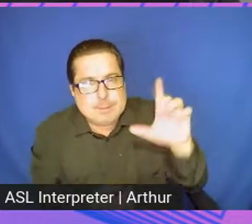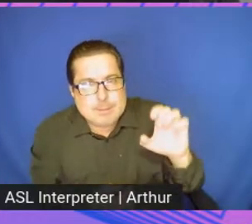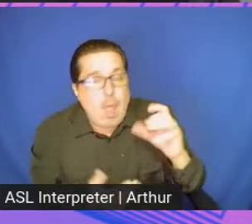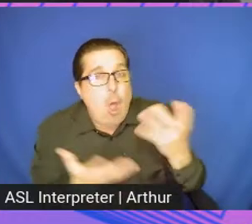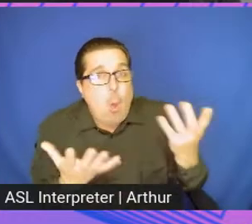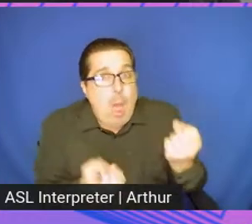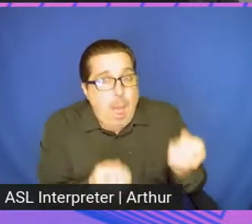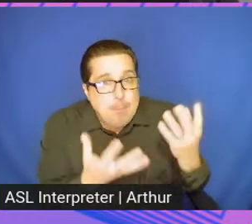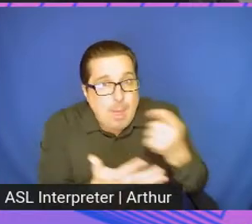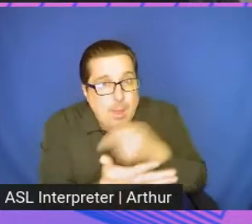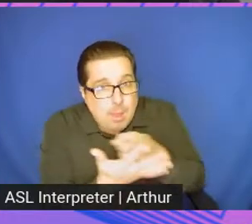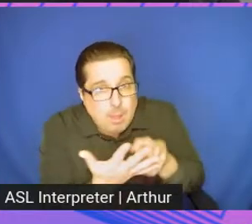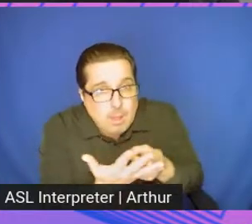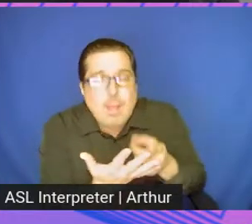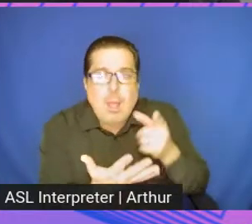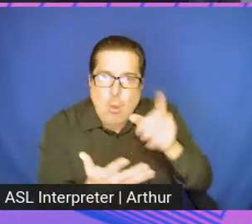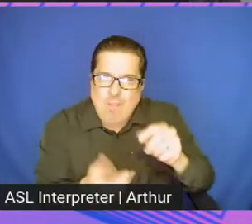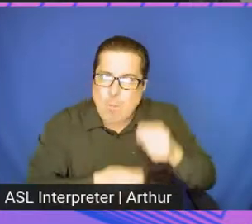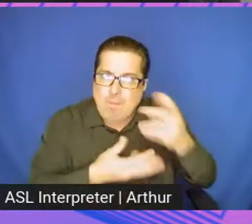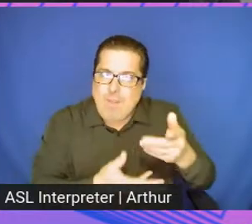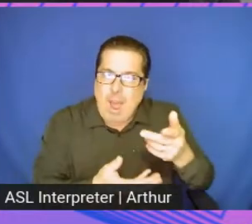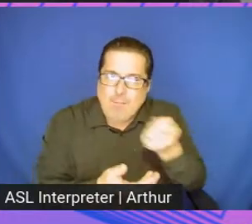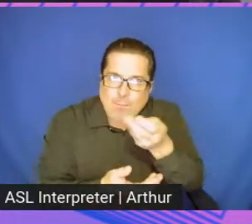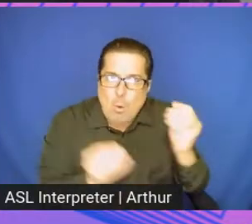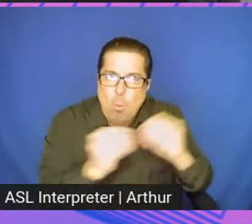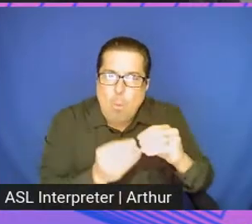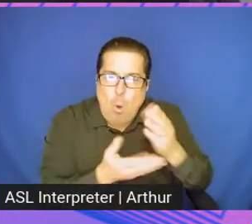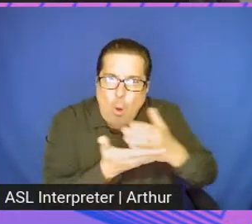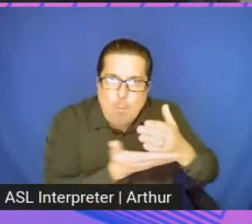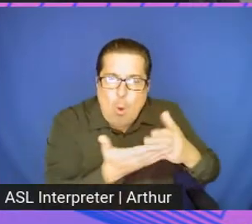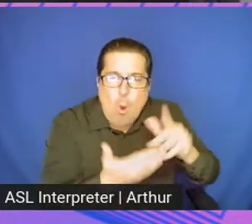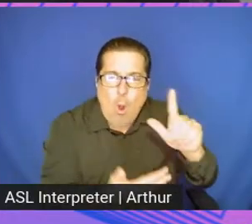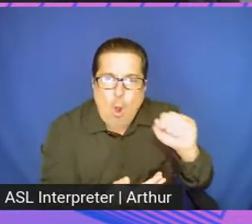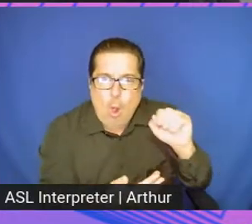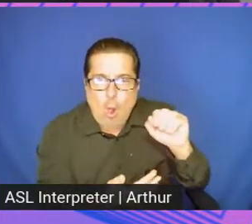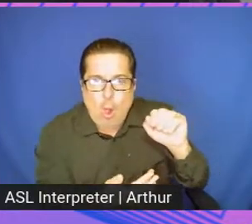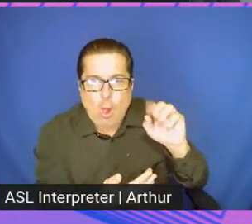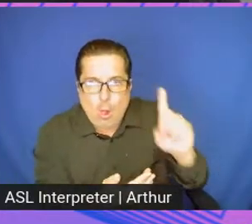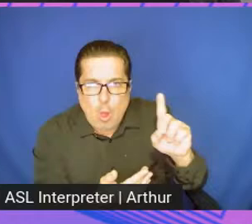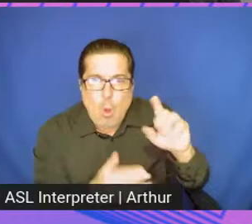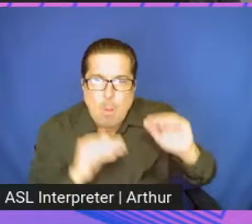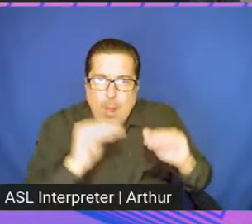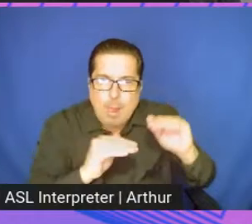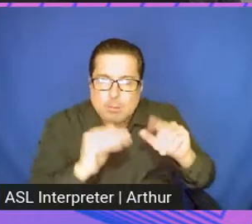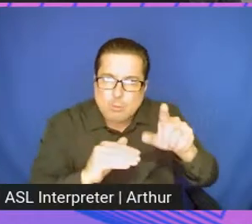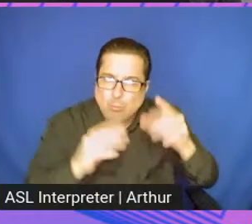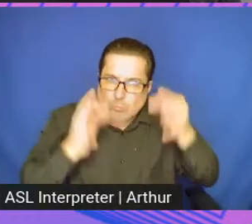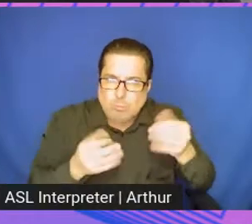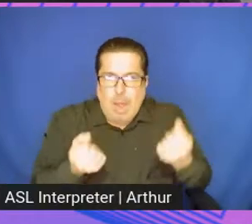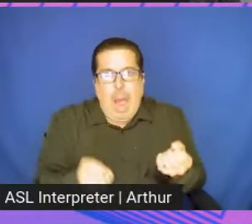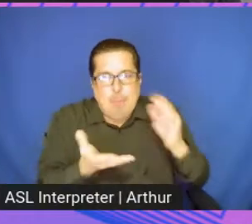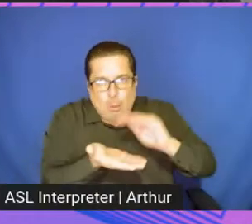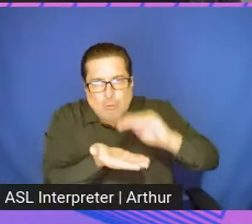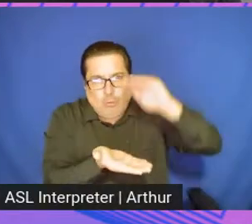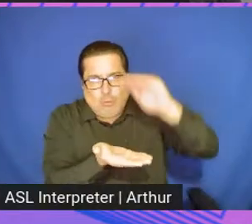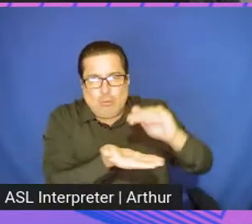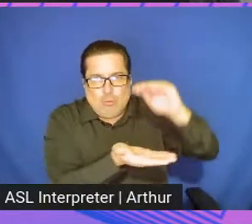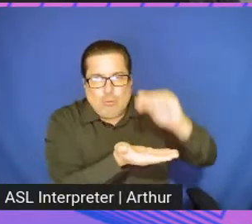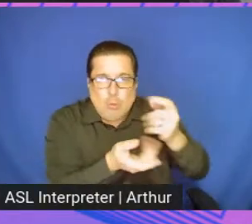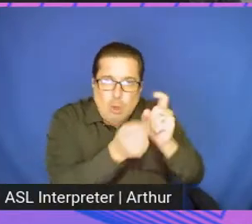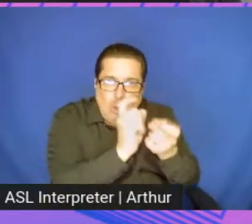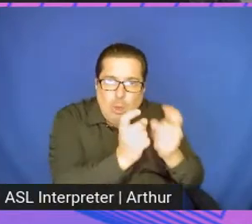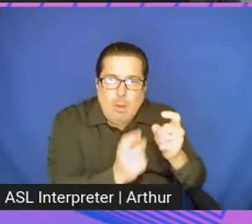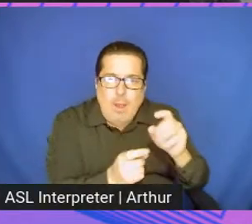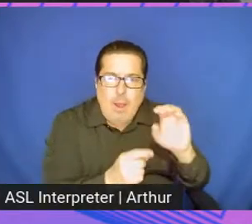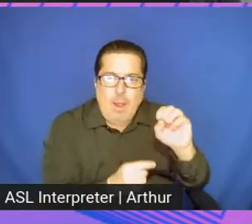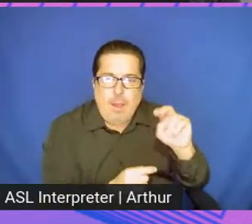to provide a few more of those components, such as a load balancer. You have to spin that up yourself and configure it inside of Amazon ECS to create a connection